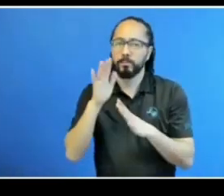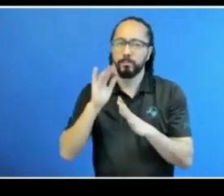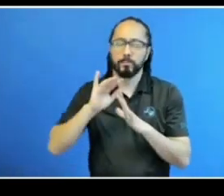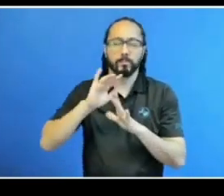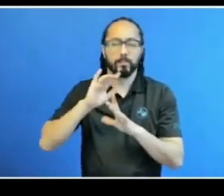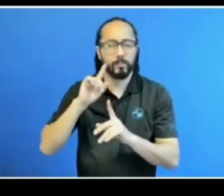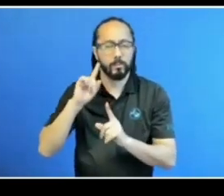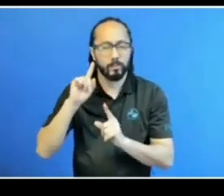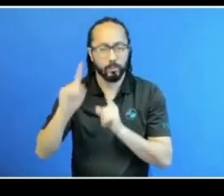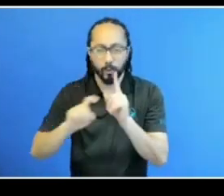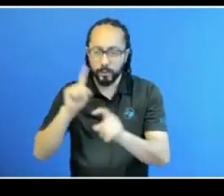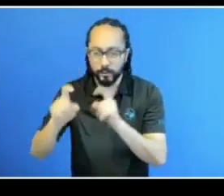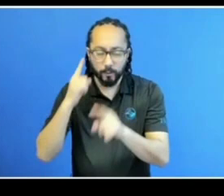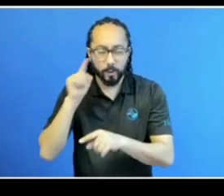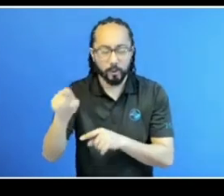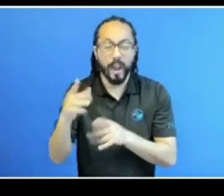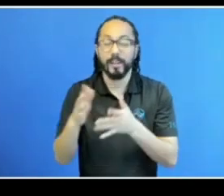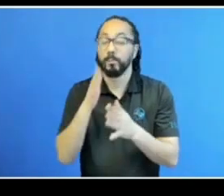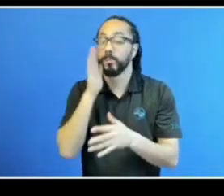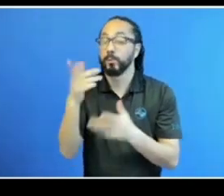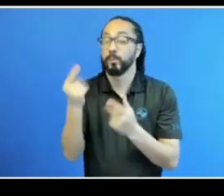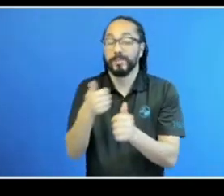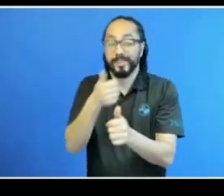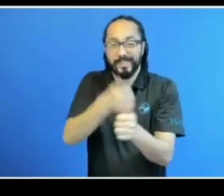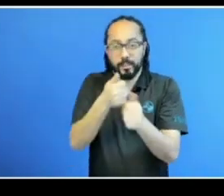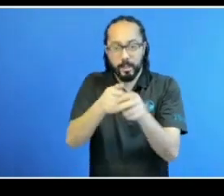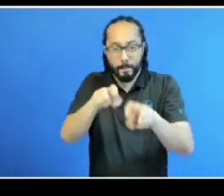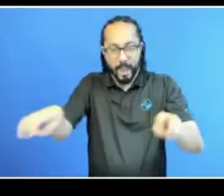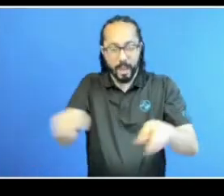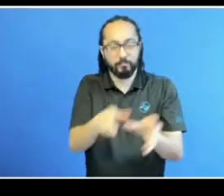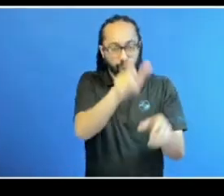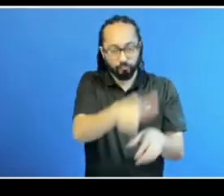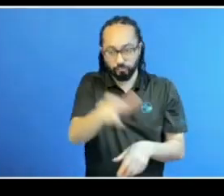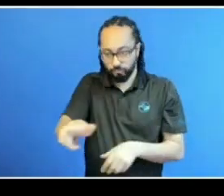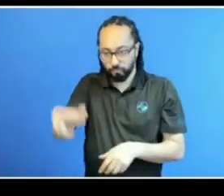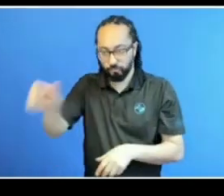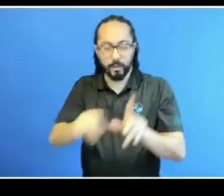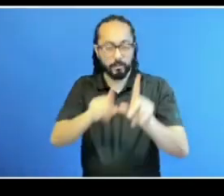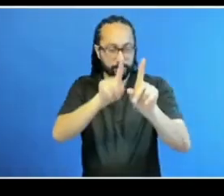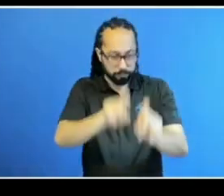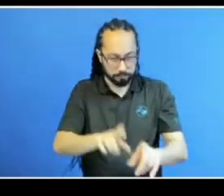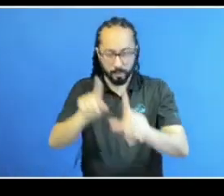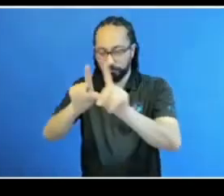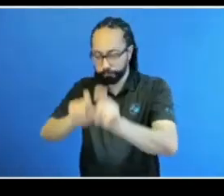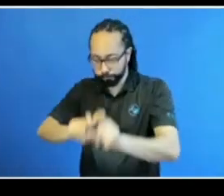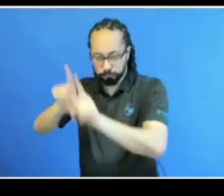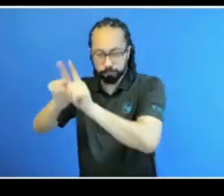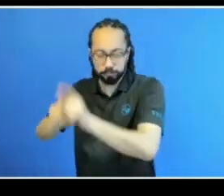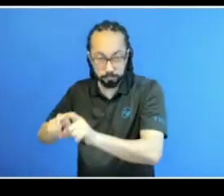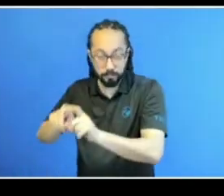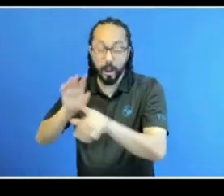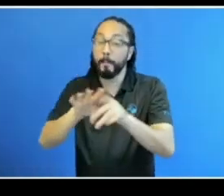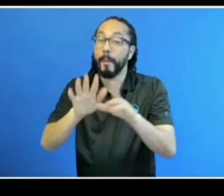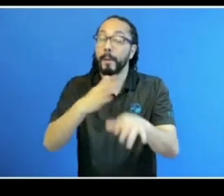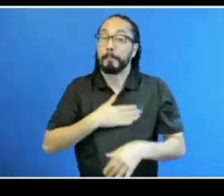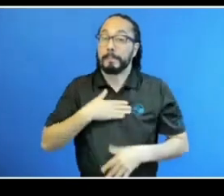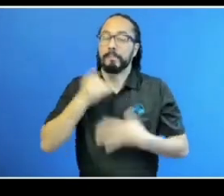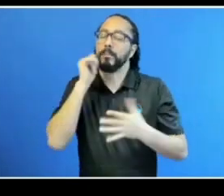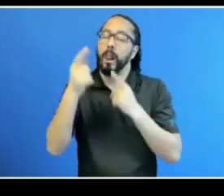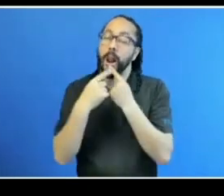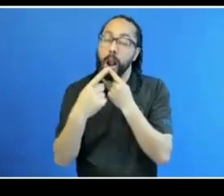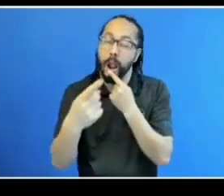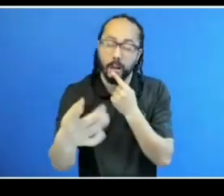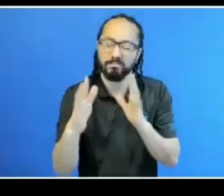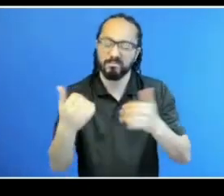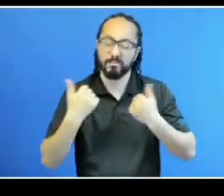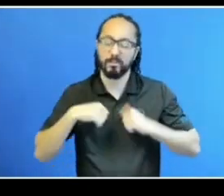turns asking each panelist a series of questions. And, you know, I just ask each panelist to just be mindful of the time and try to keep your